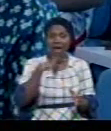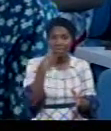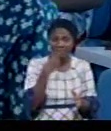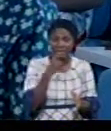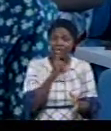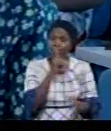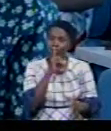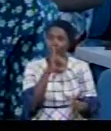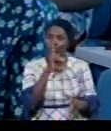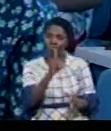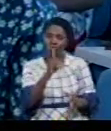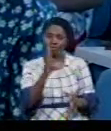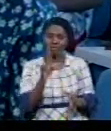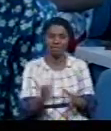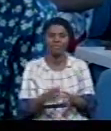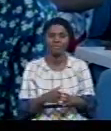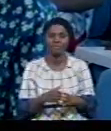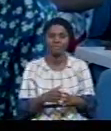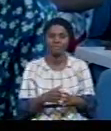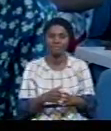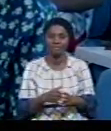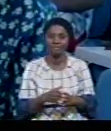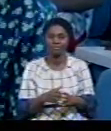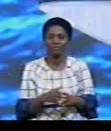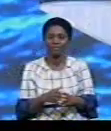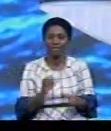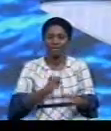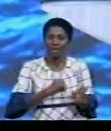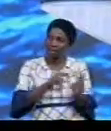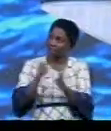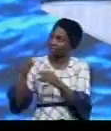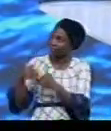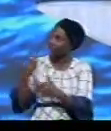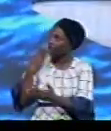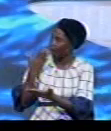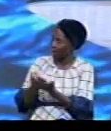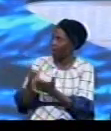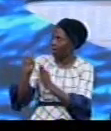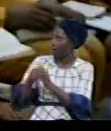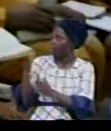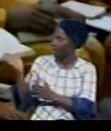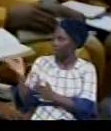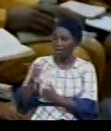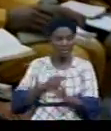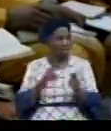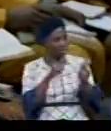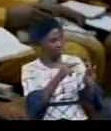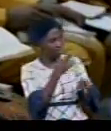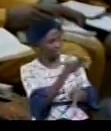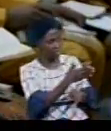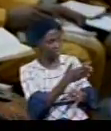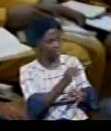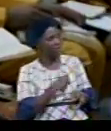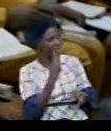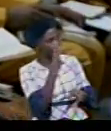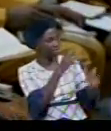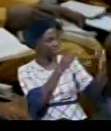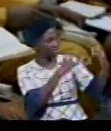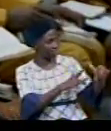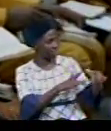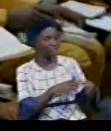surely. I look back, I see goodness there. I look this way, I see mercy